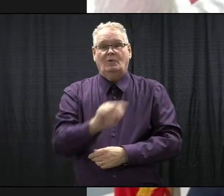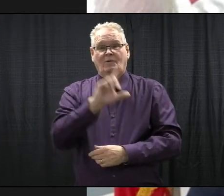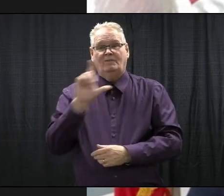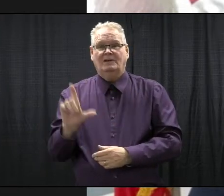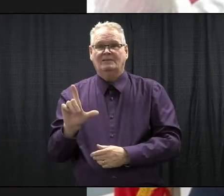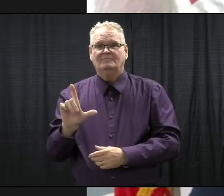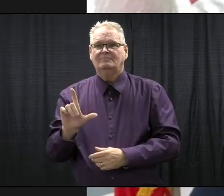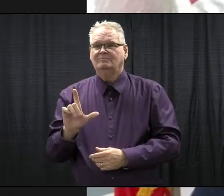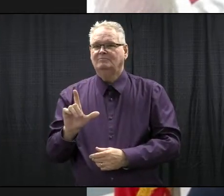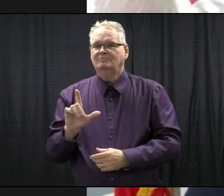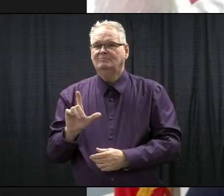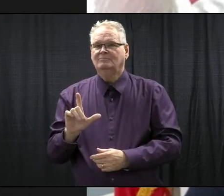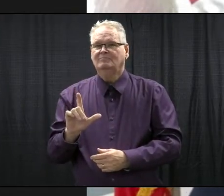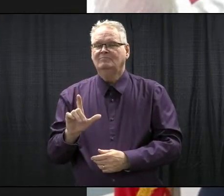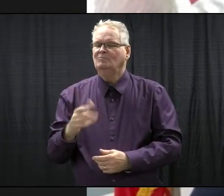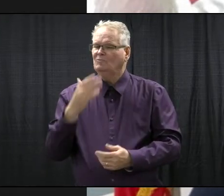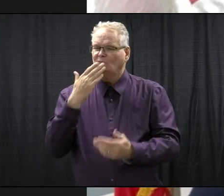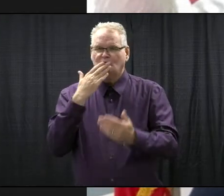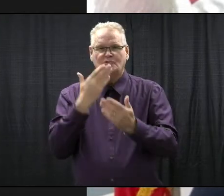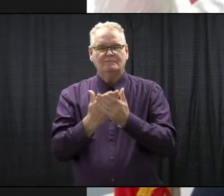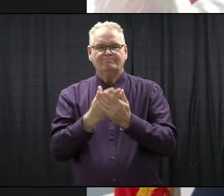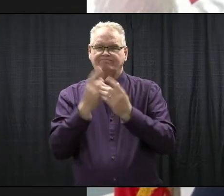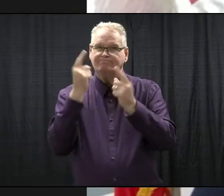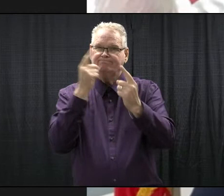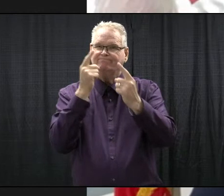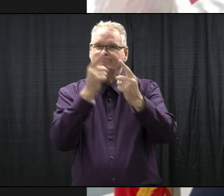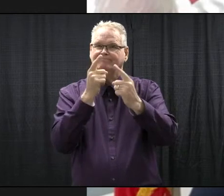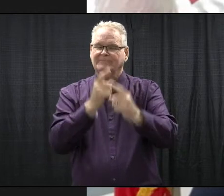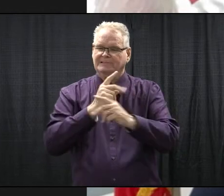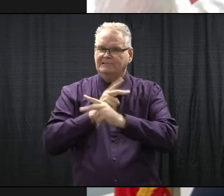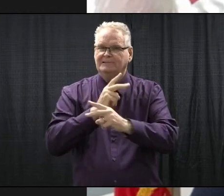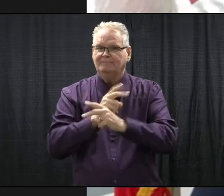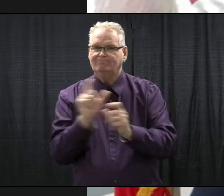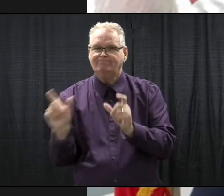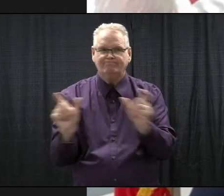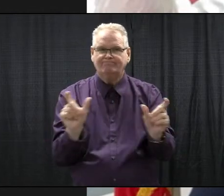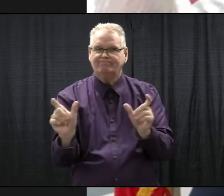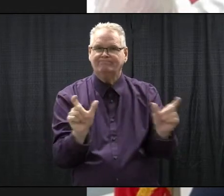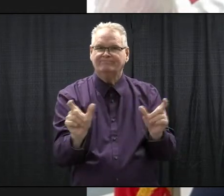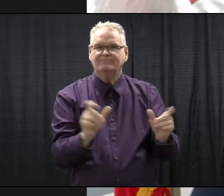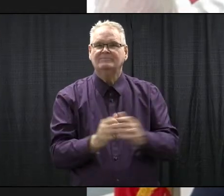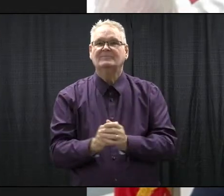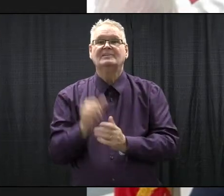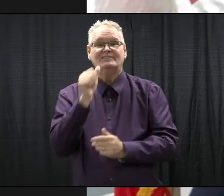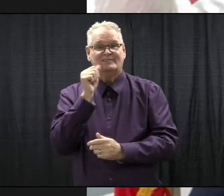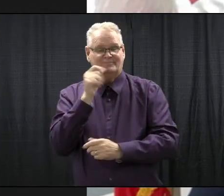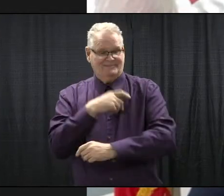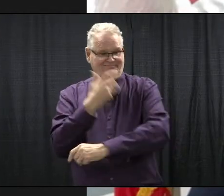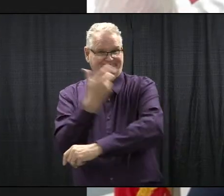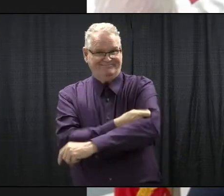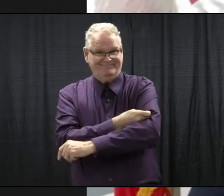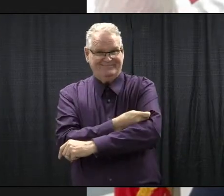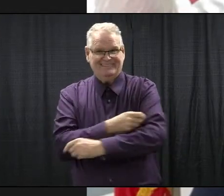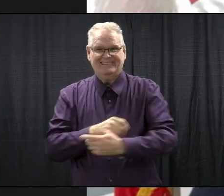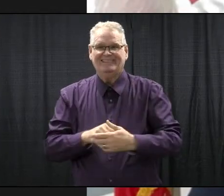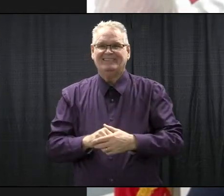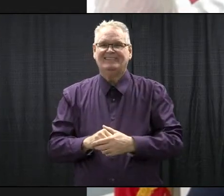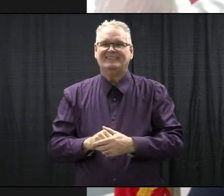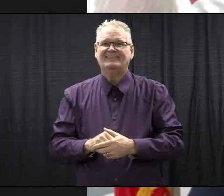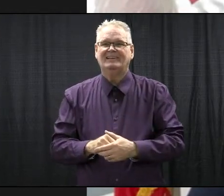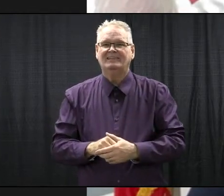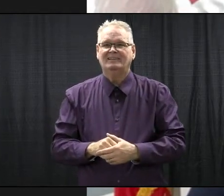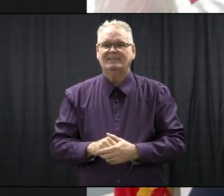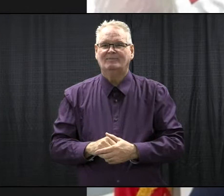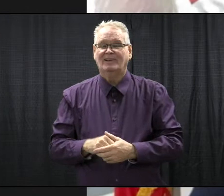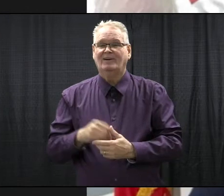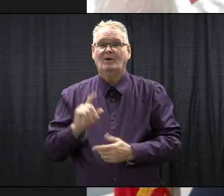direction. I myself got my second dose yesterday here in the beautiful district of Humber, Grossmorn, and Rocky Harbour. And I can tell you, the